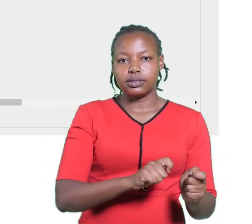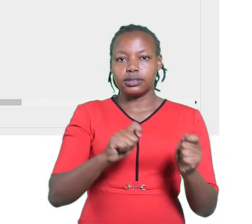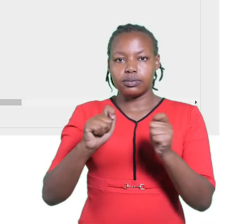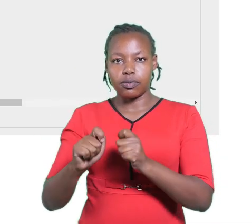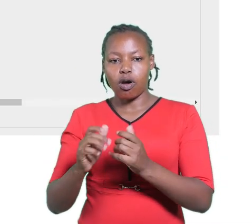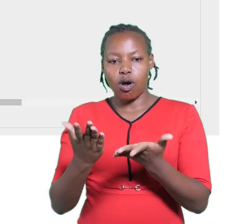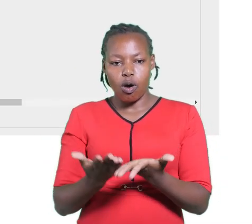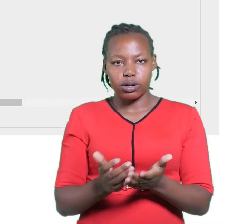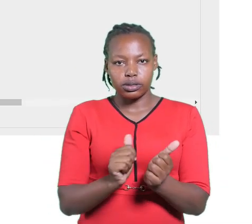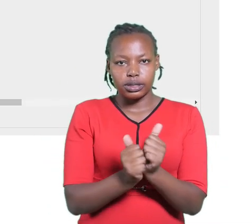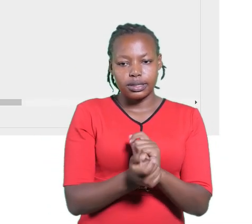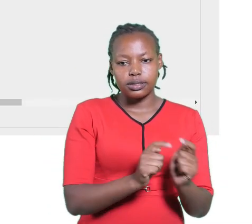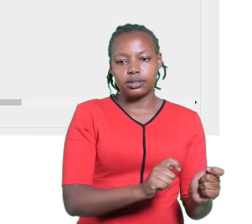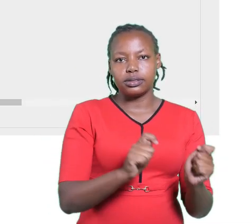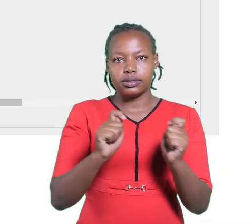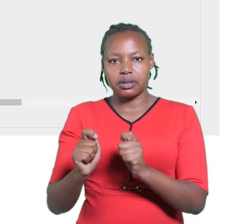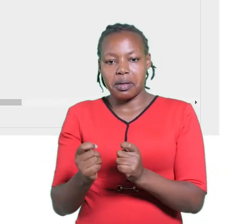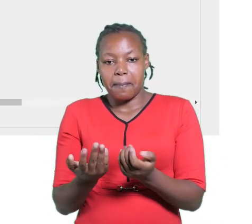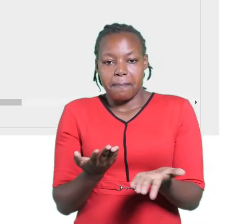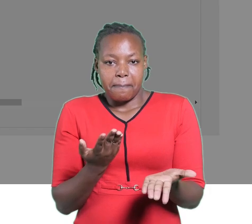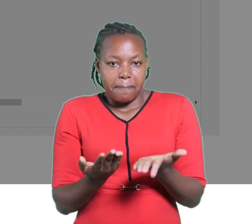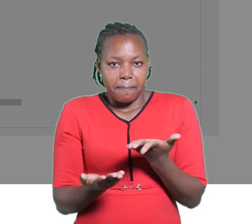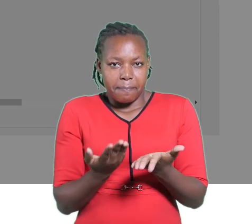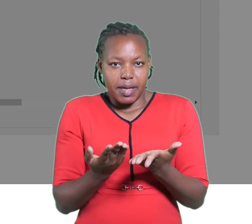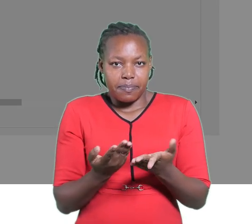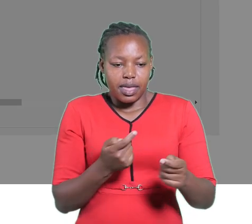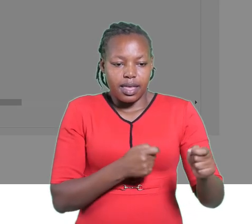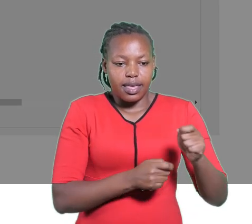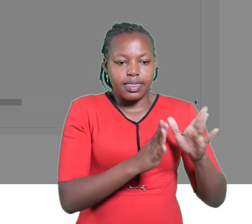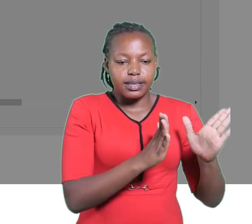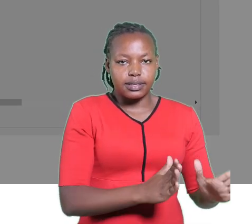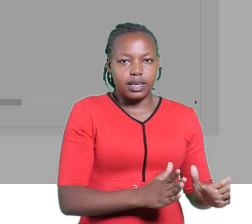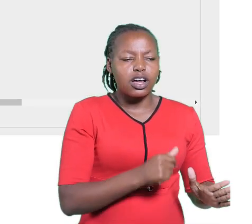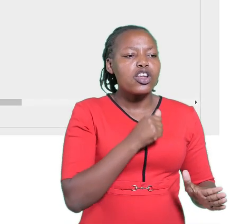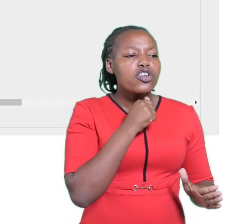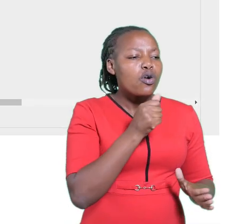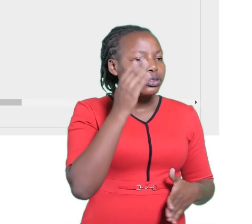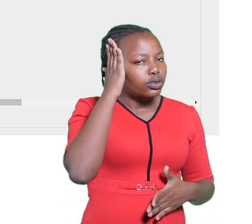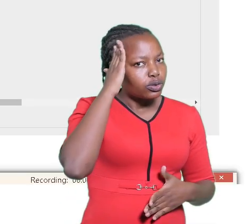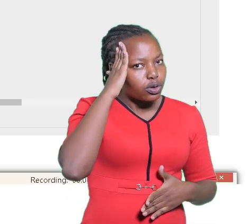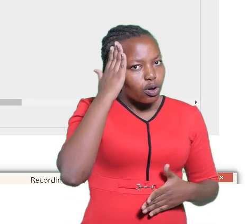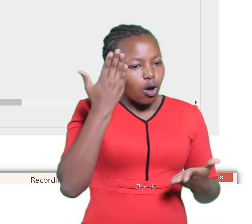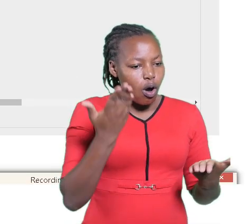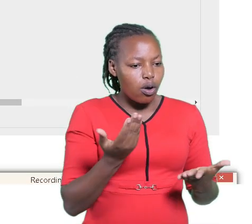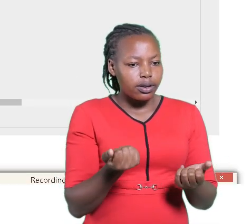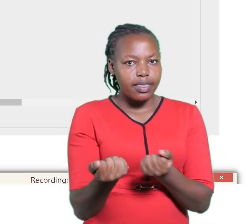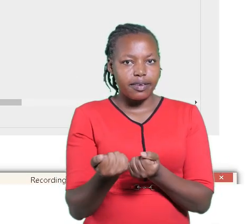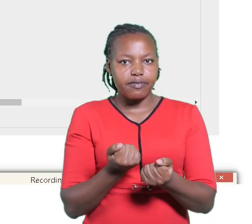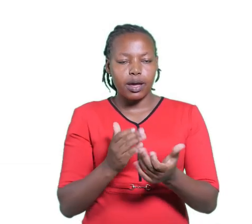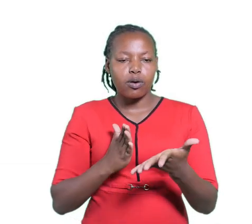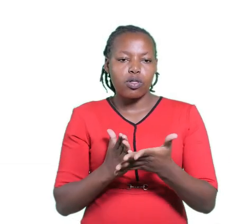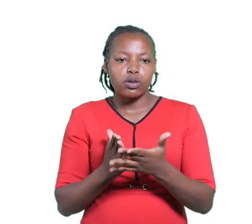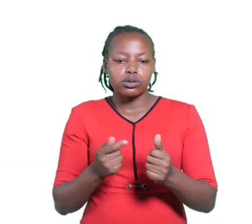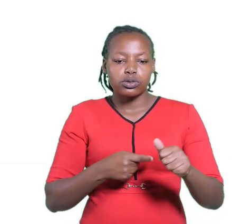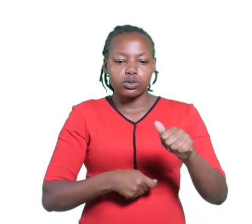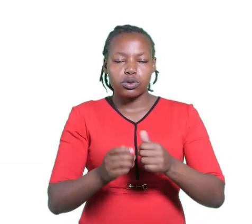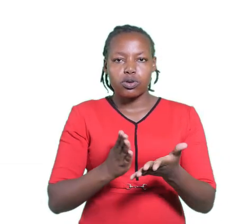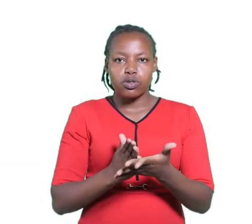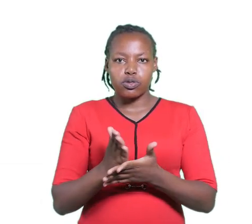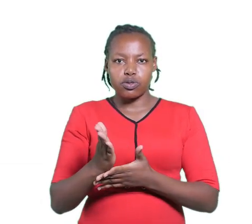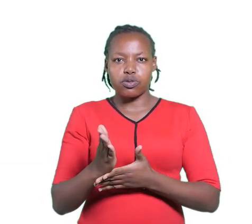once all required documents have been submitted and verified. To apply for asset